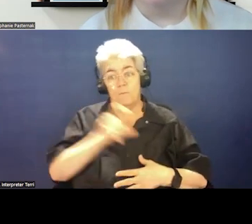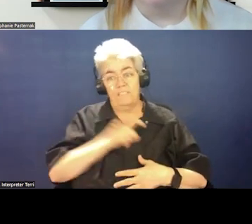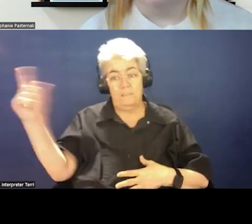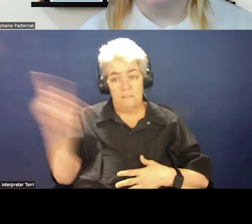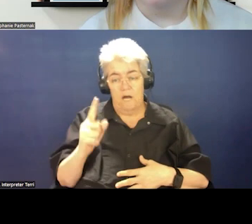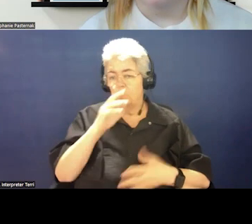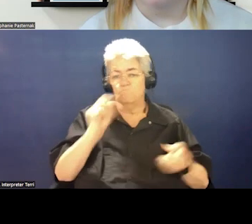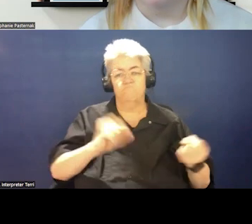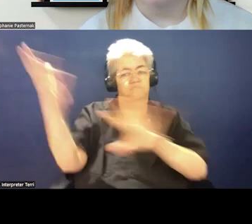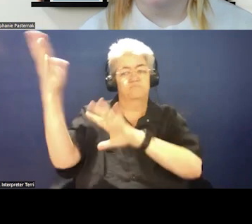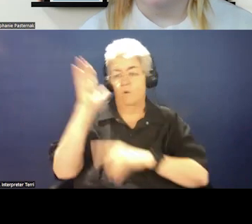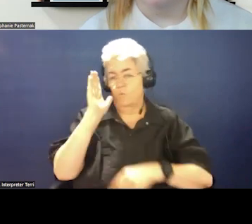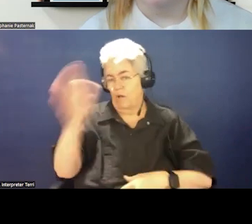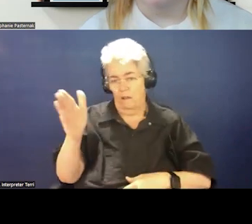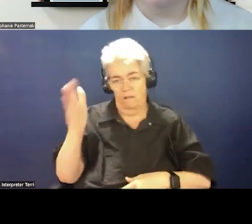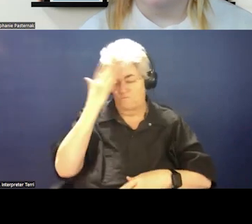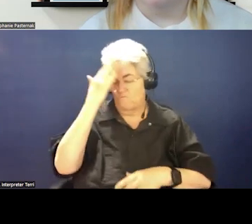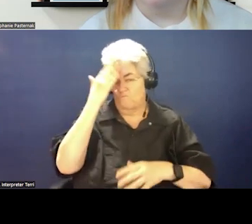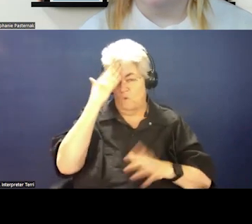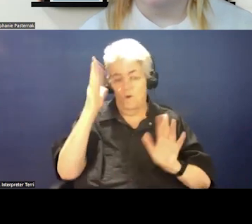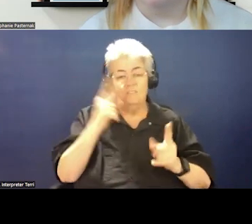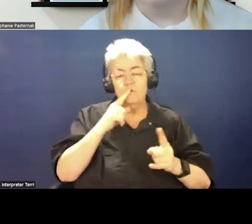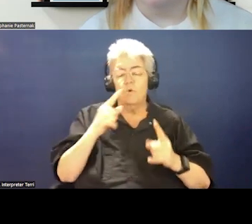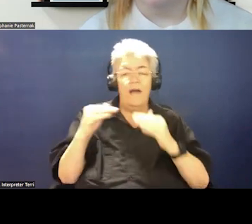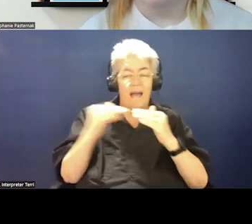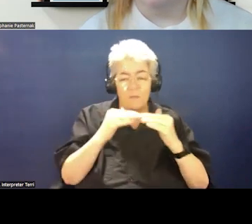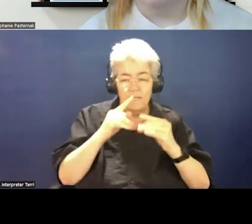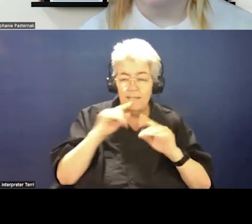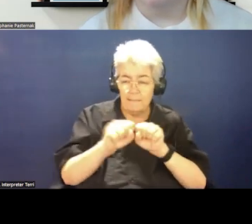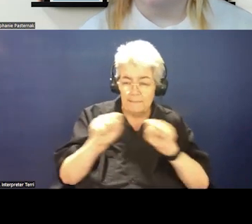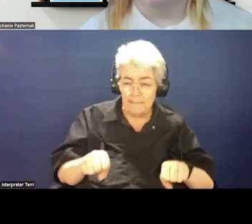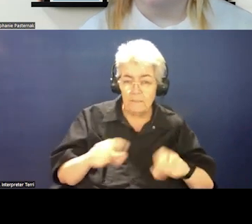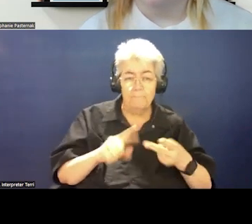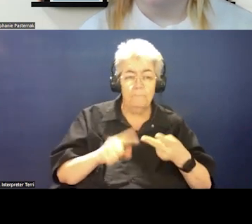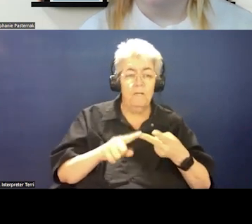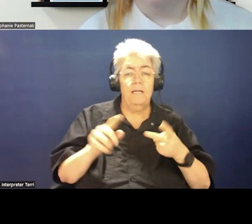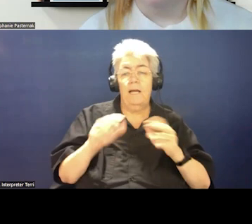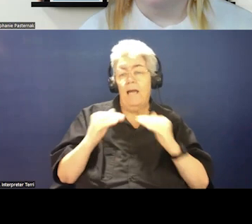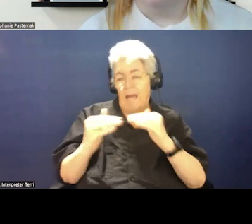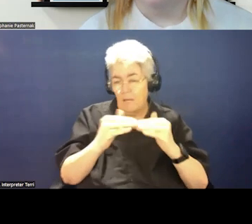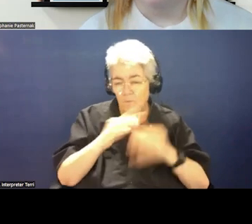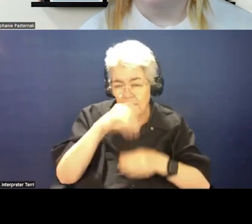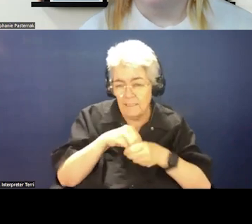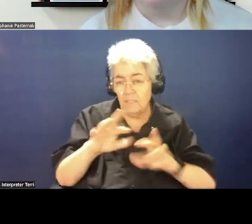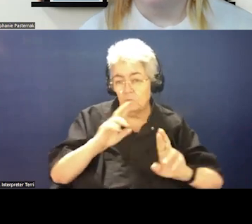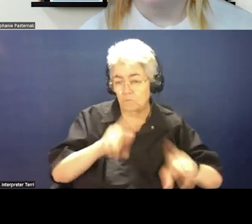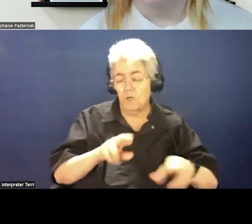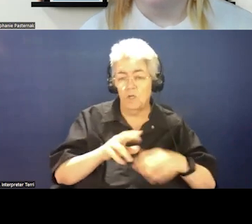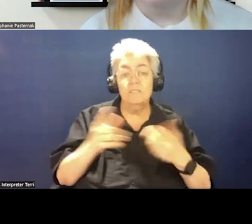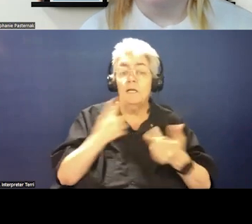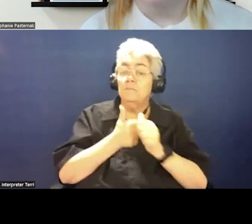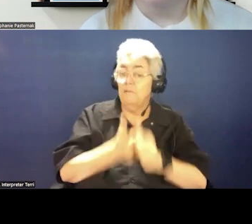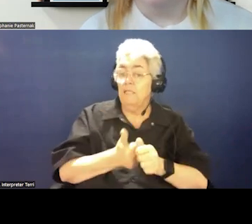about equity in our system and equity in our response, you know, this is based on people's real